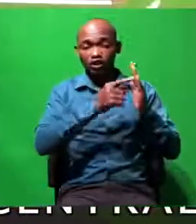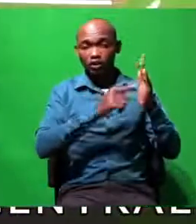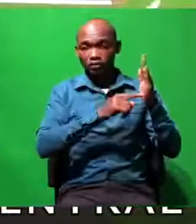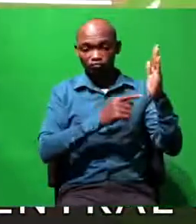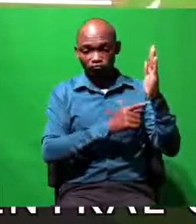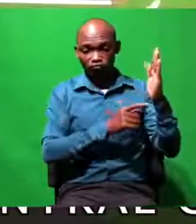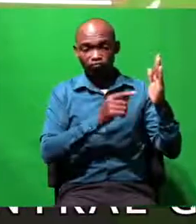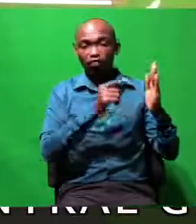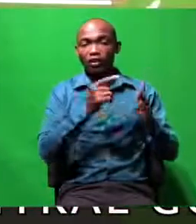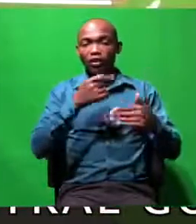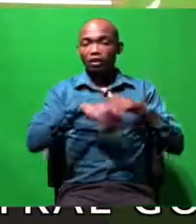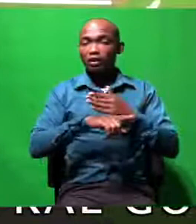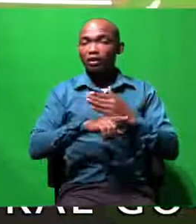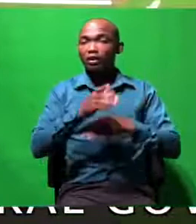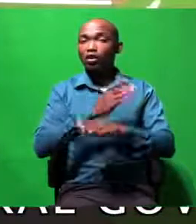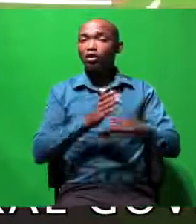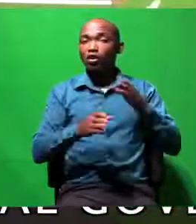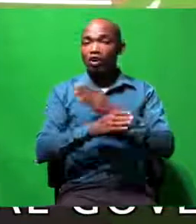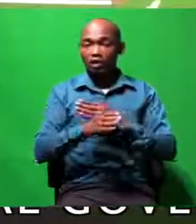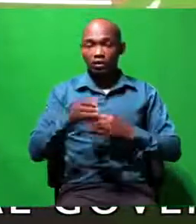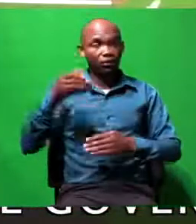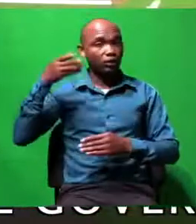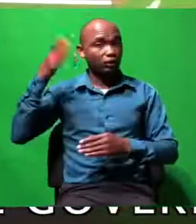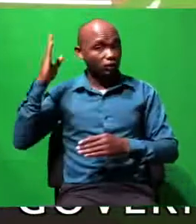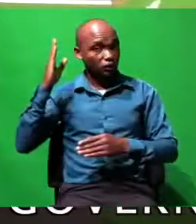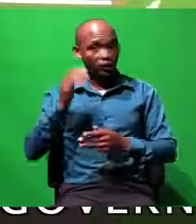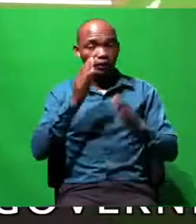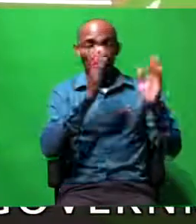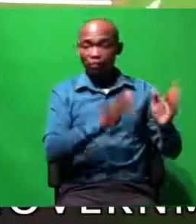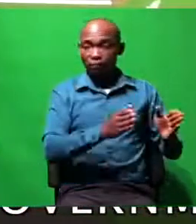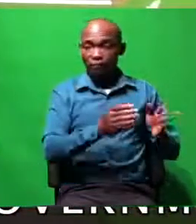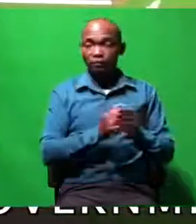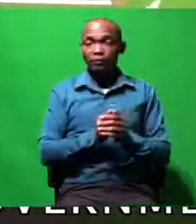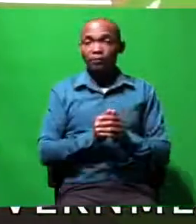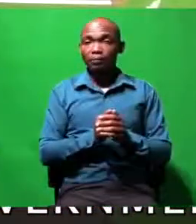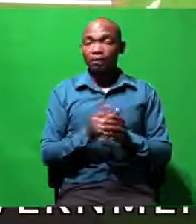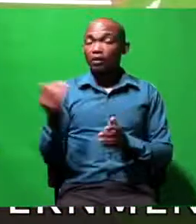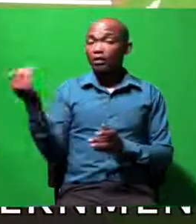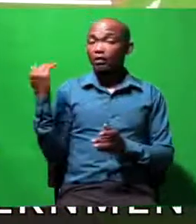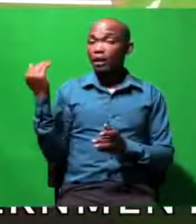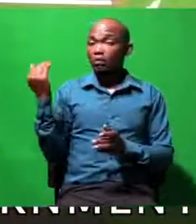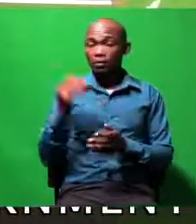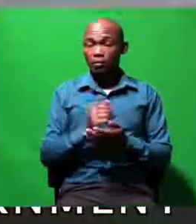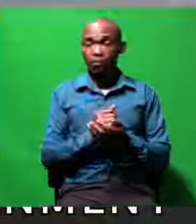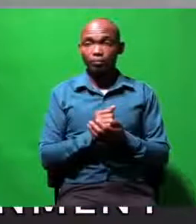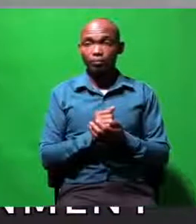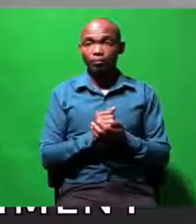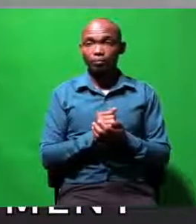Can you mention the organ of central government? And also the last one, please tell me,